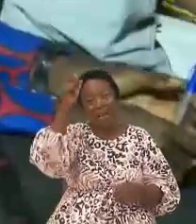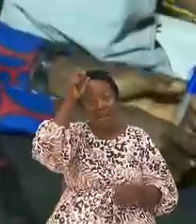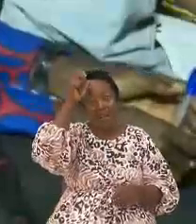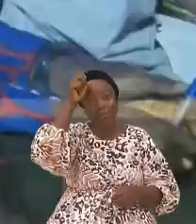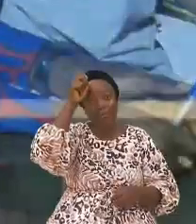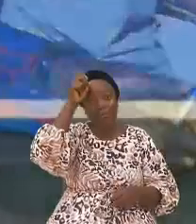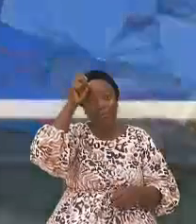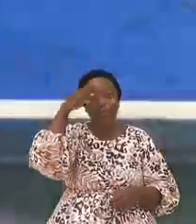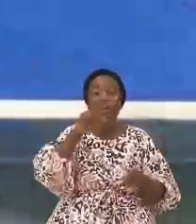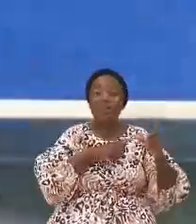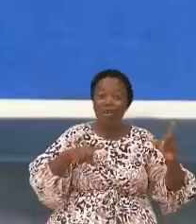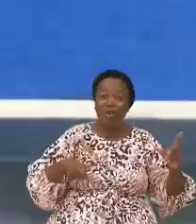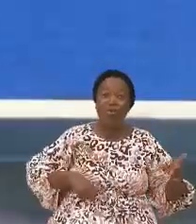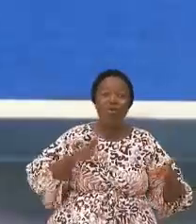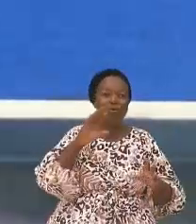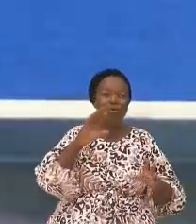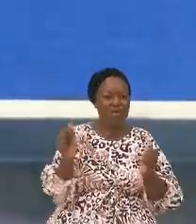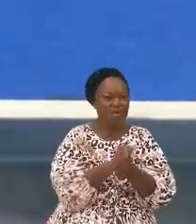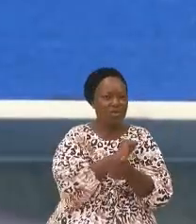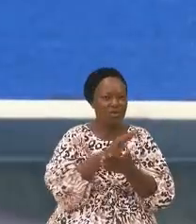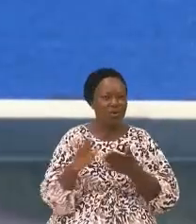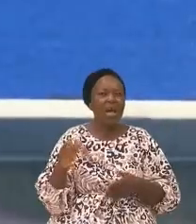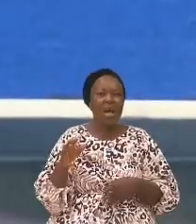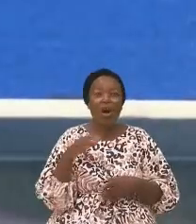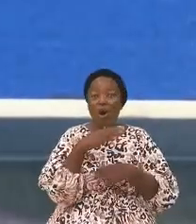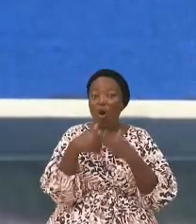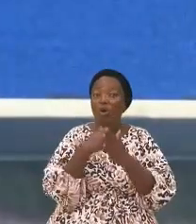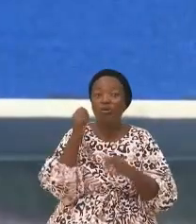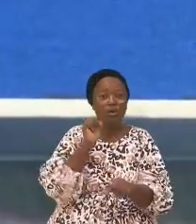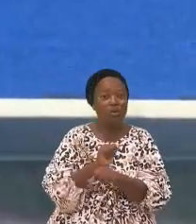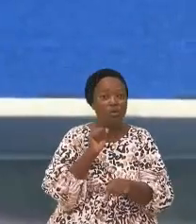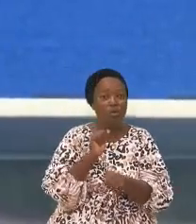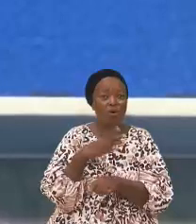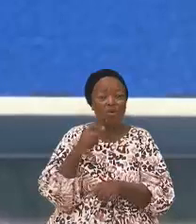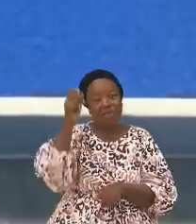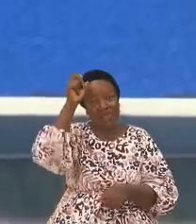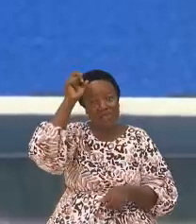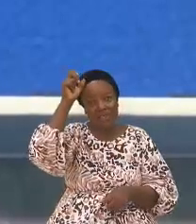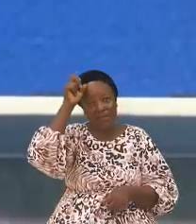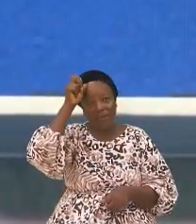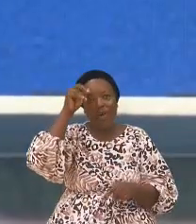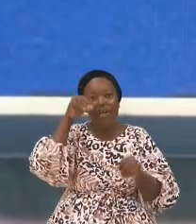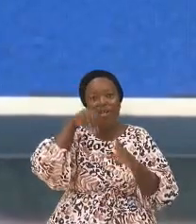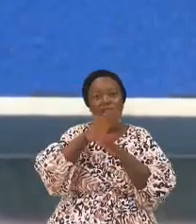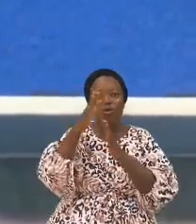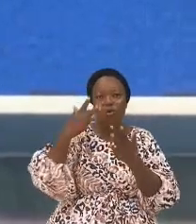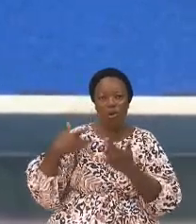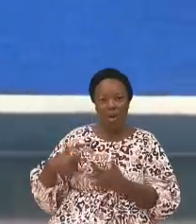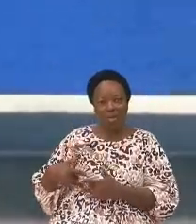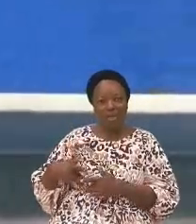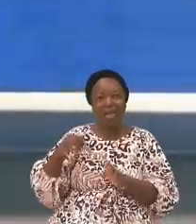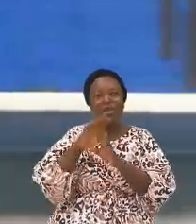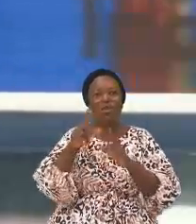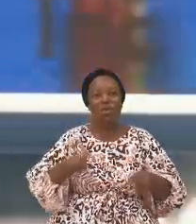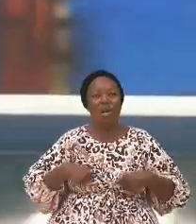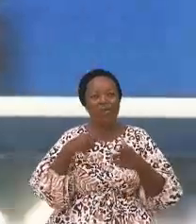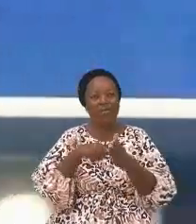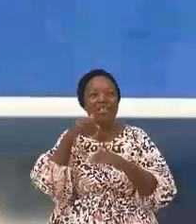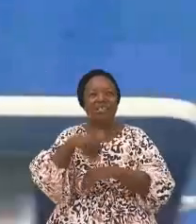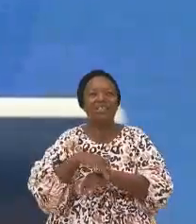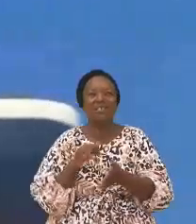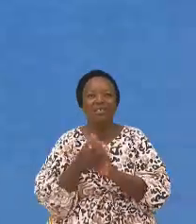Everything of evil, everything of the devil, the Lord will destroy all the works of